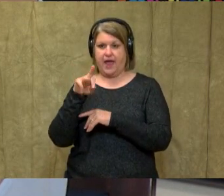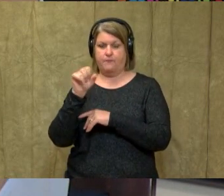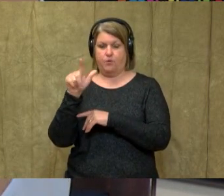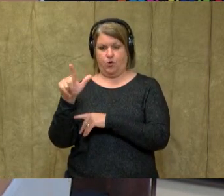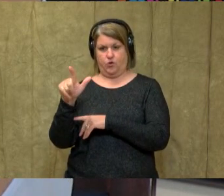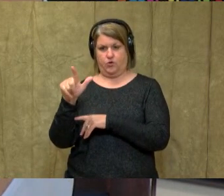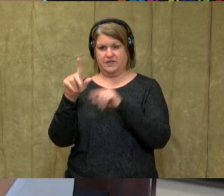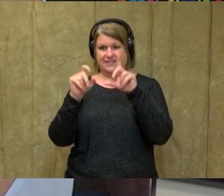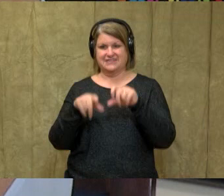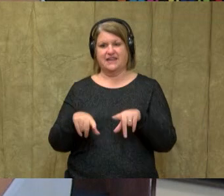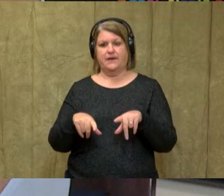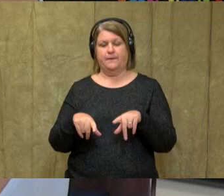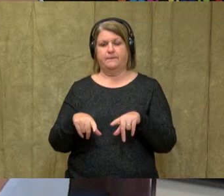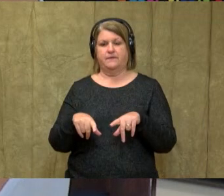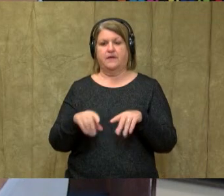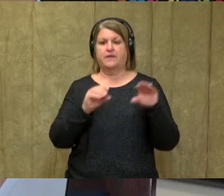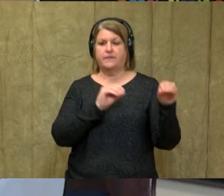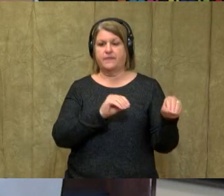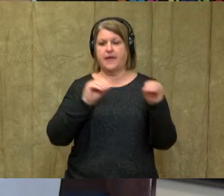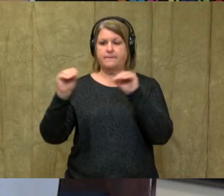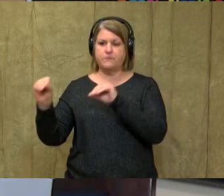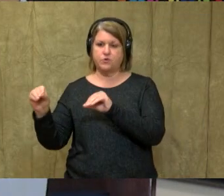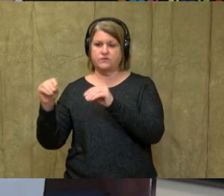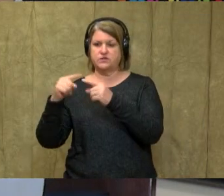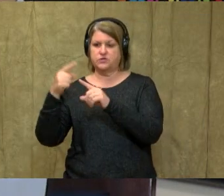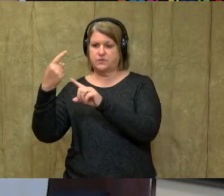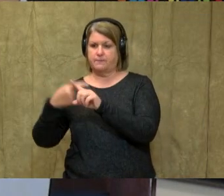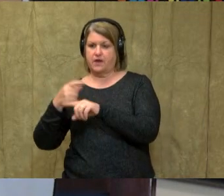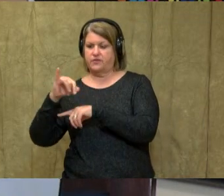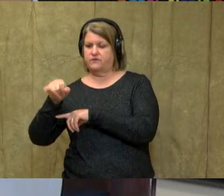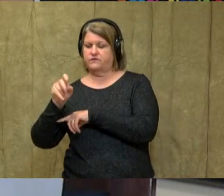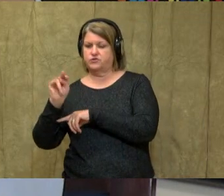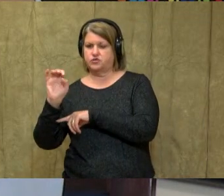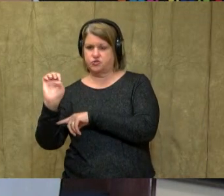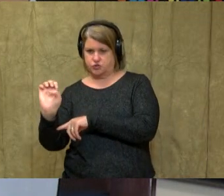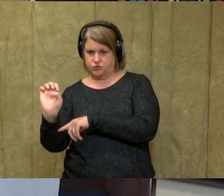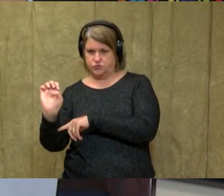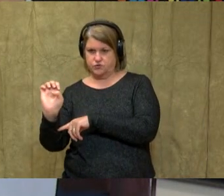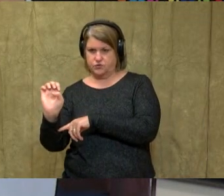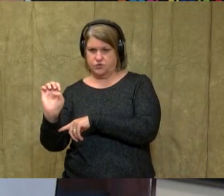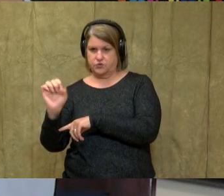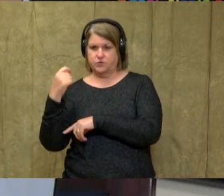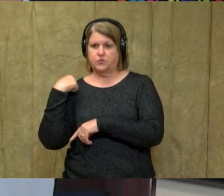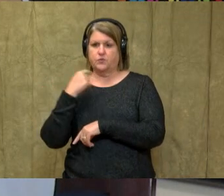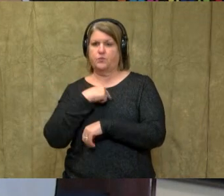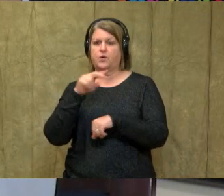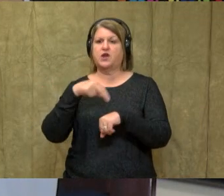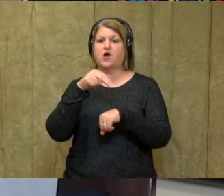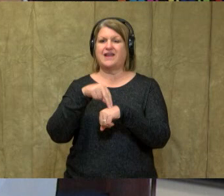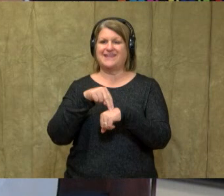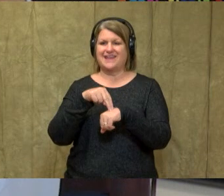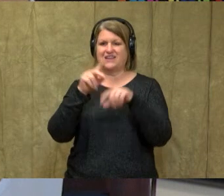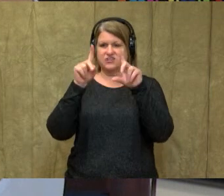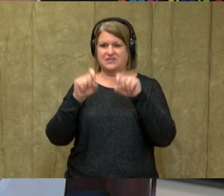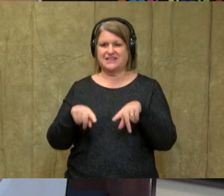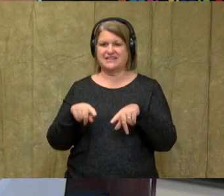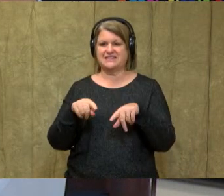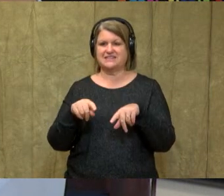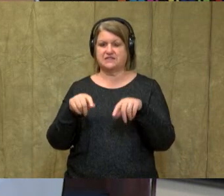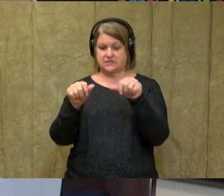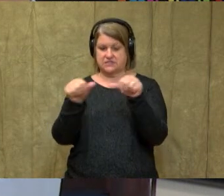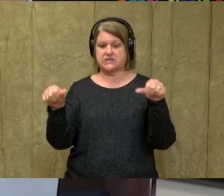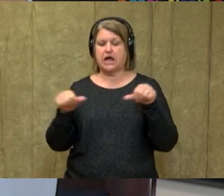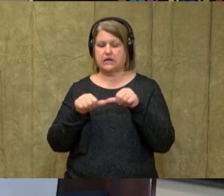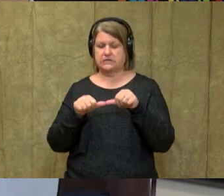in April, they moved your registration to June. We are a national test site, Bryant High School is, and